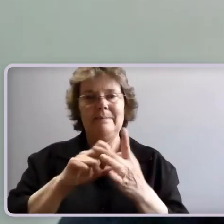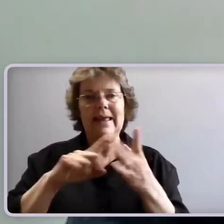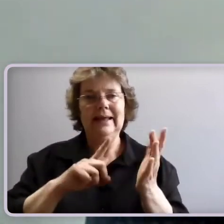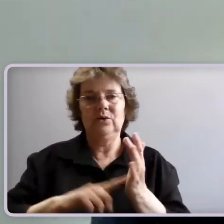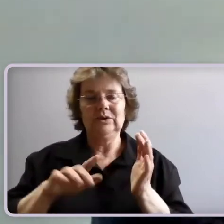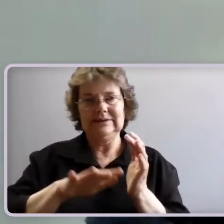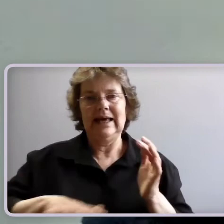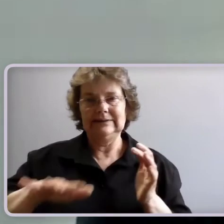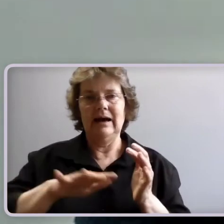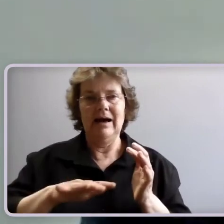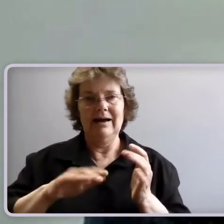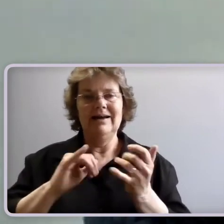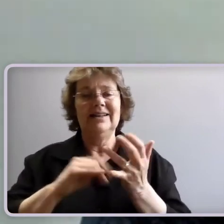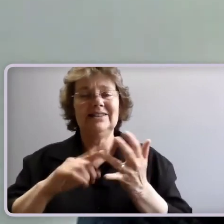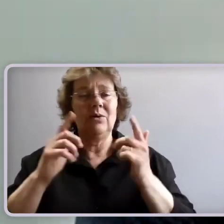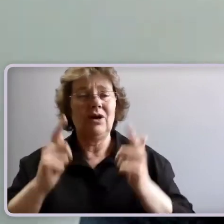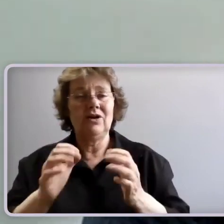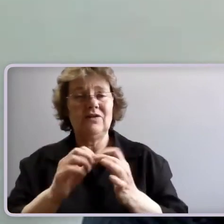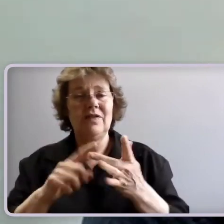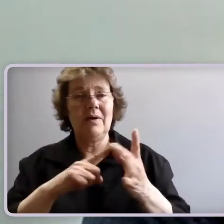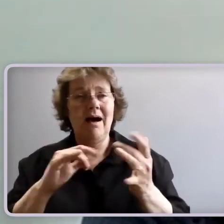and pre-thoughts on